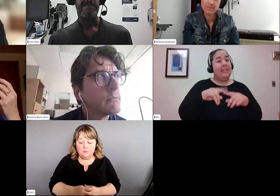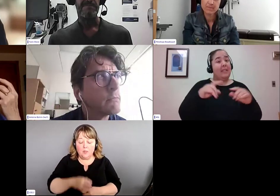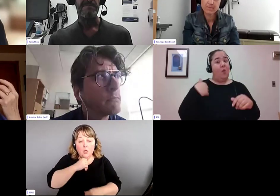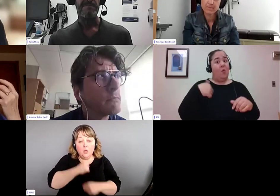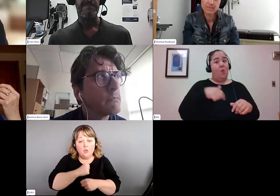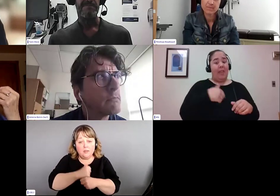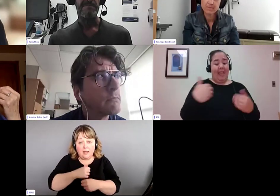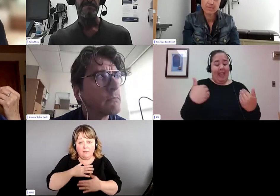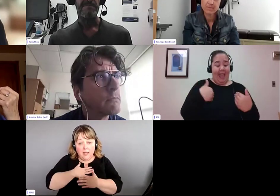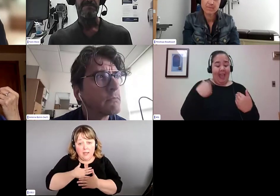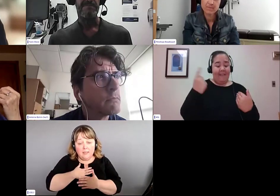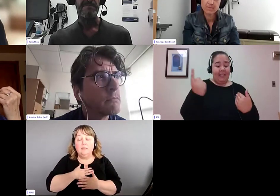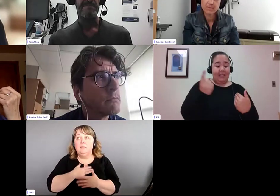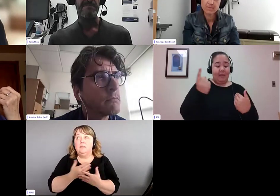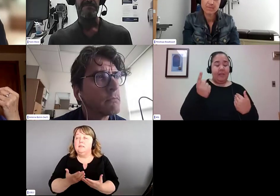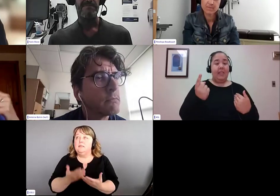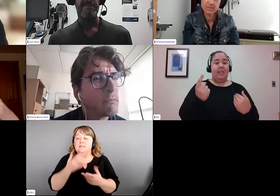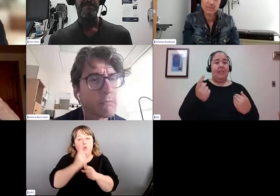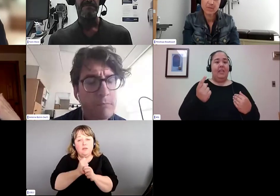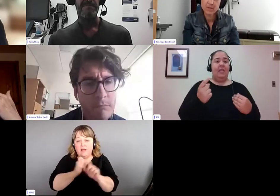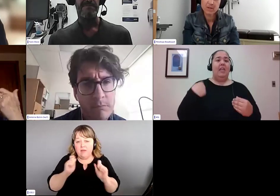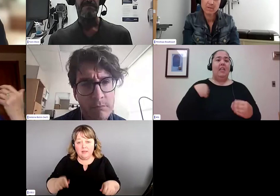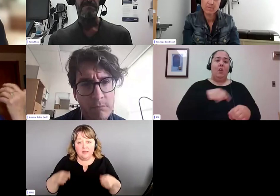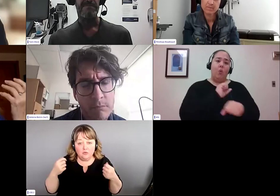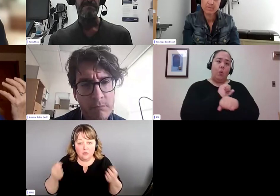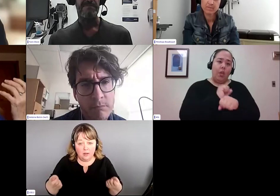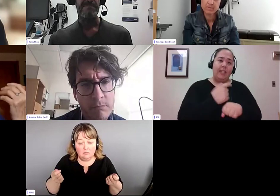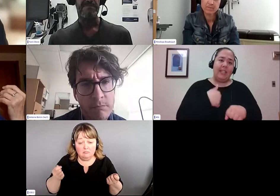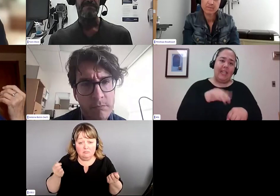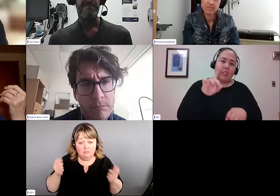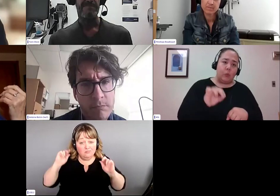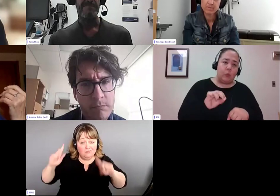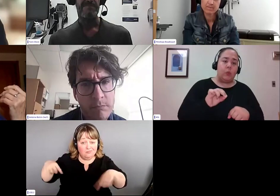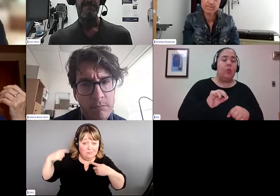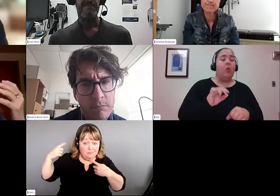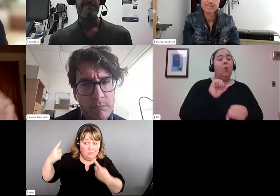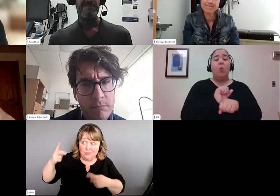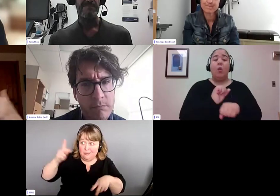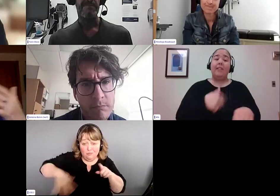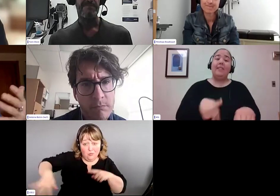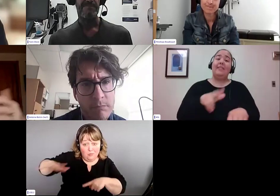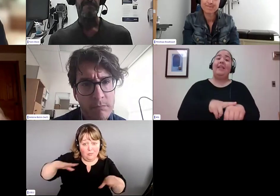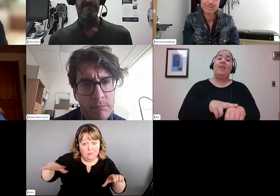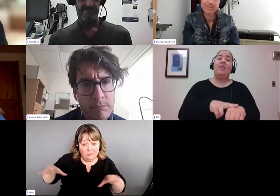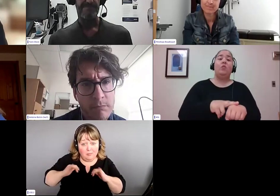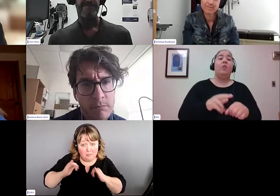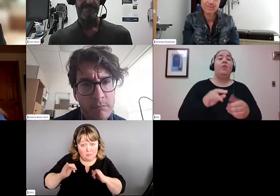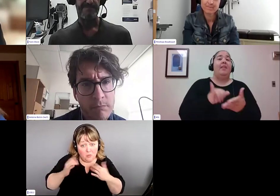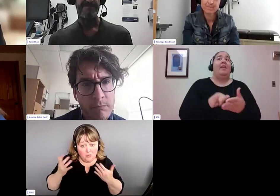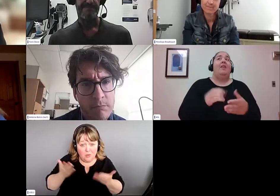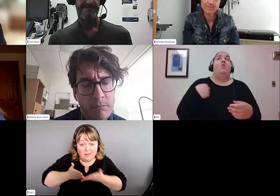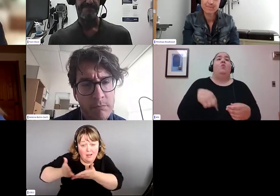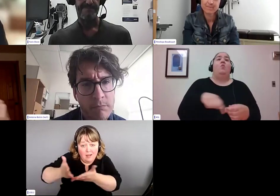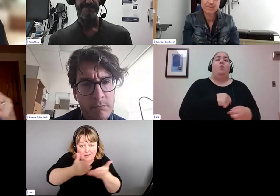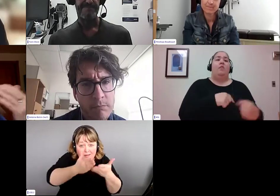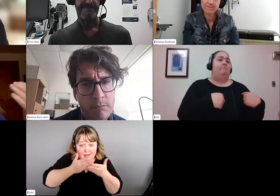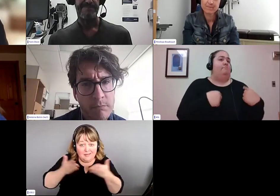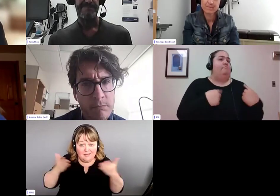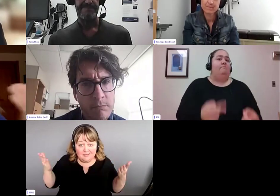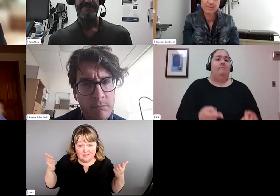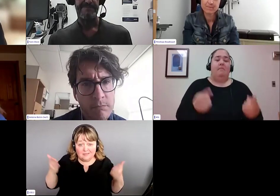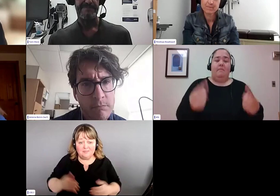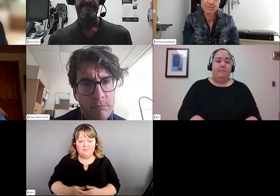something. The work that I do is work that is natural, that we have been doing since the world